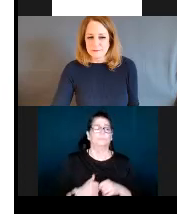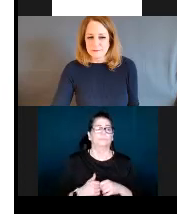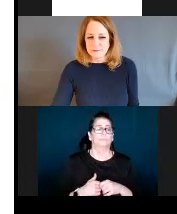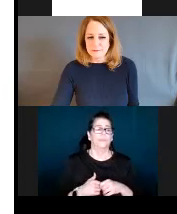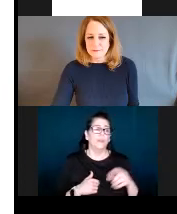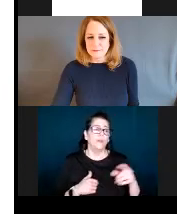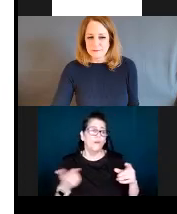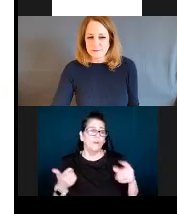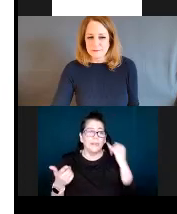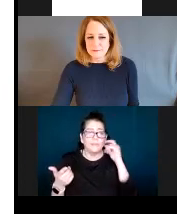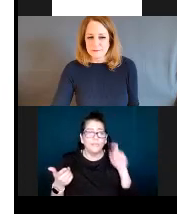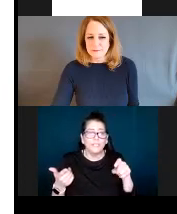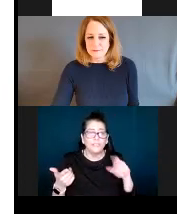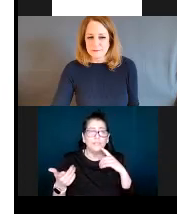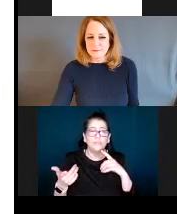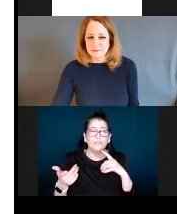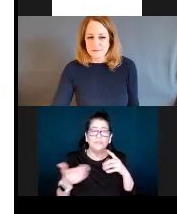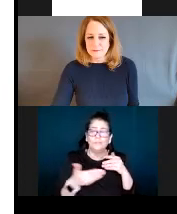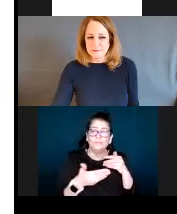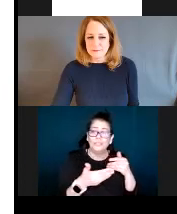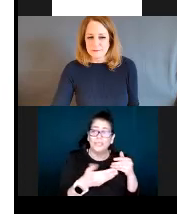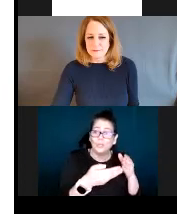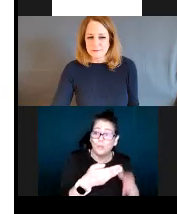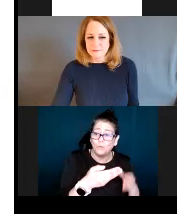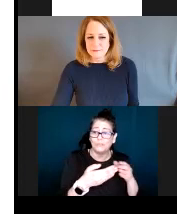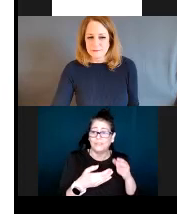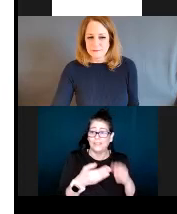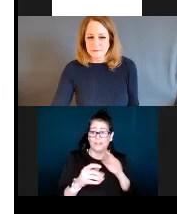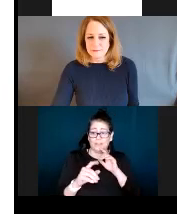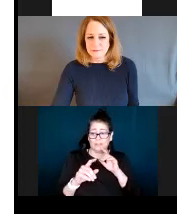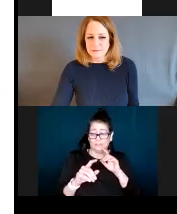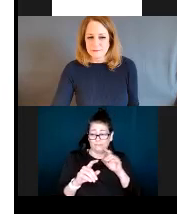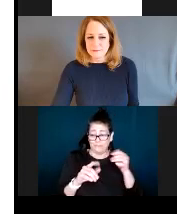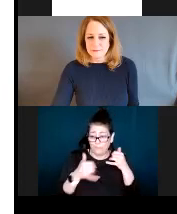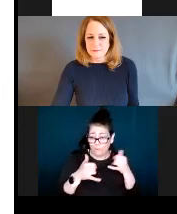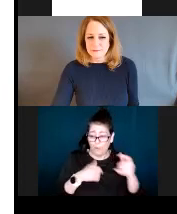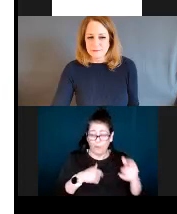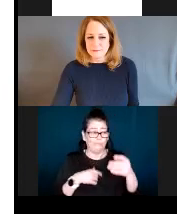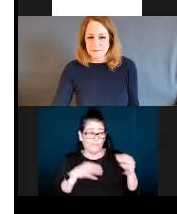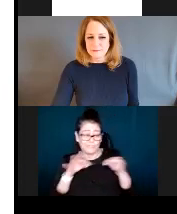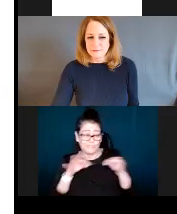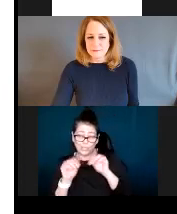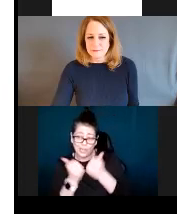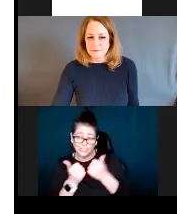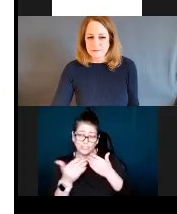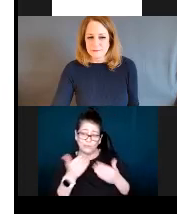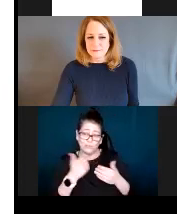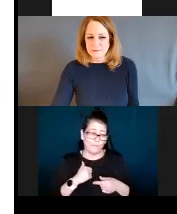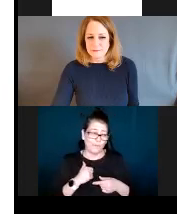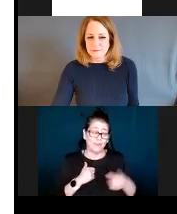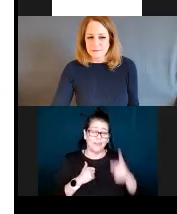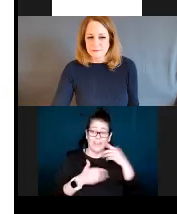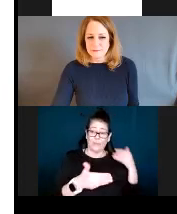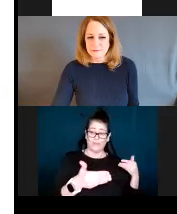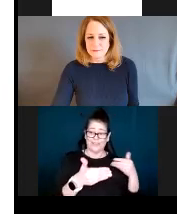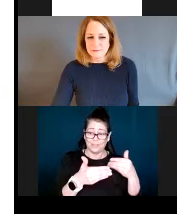there, and what it might be to do that. And whenever you're ending an interaction or a call, if your agency is a